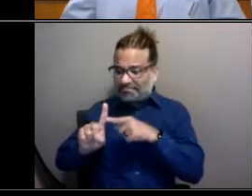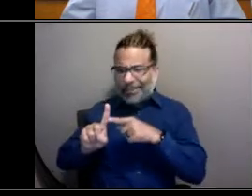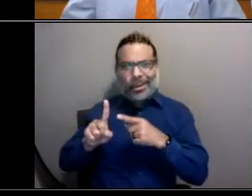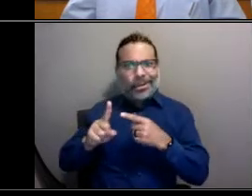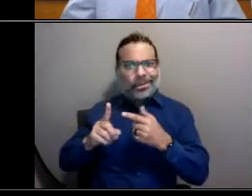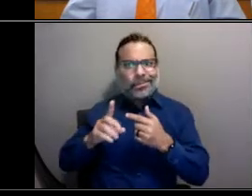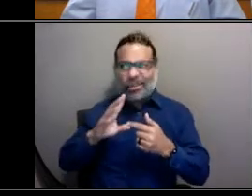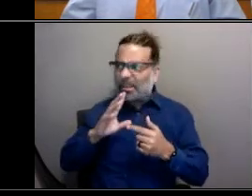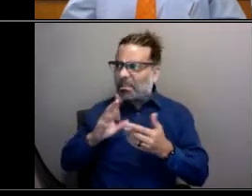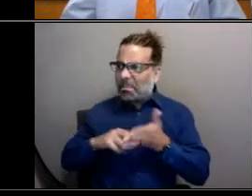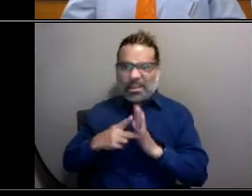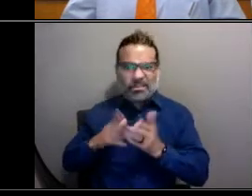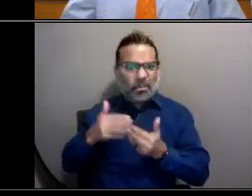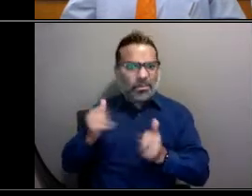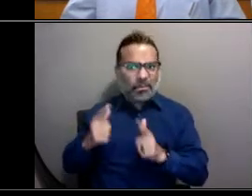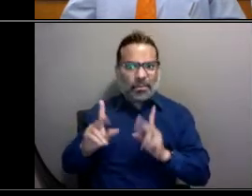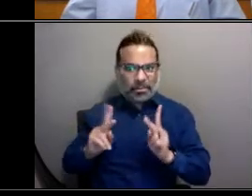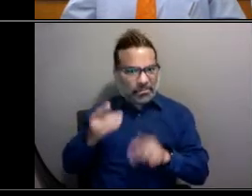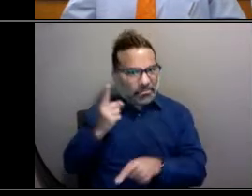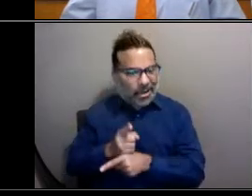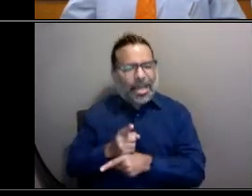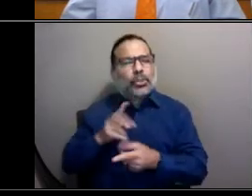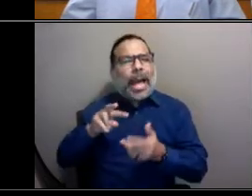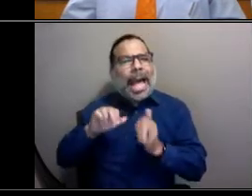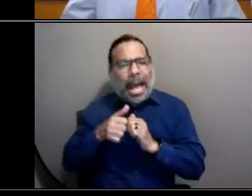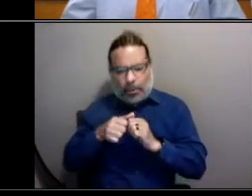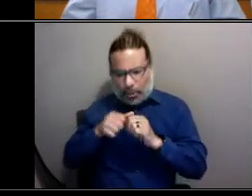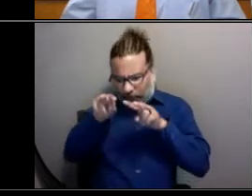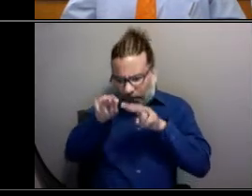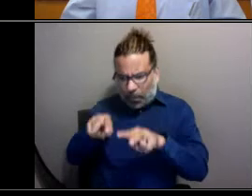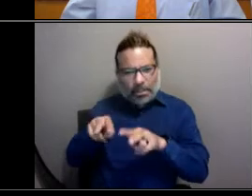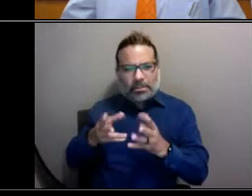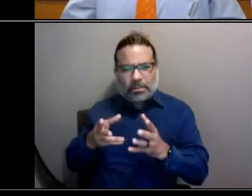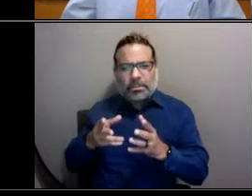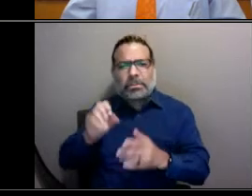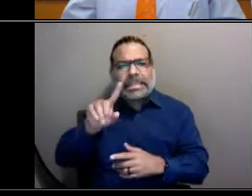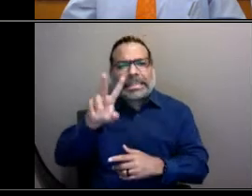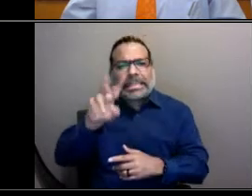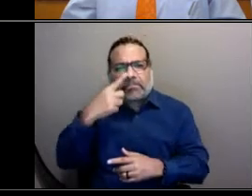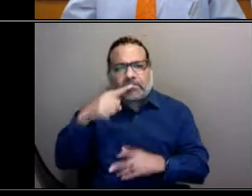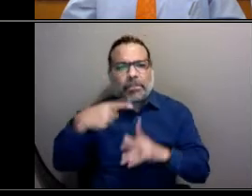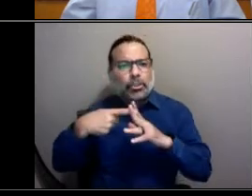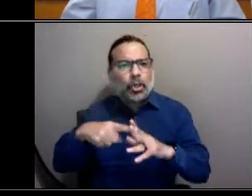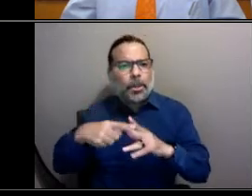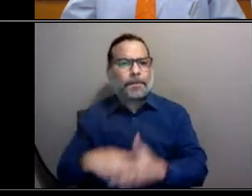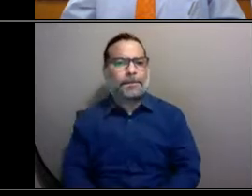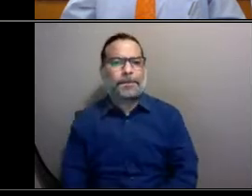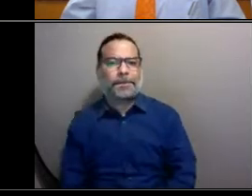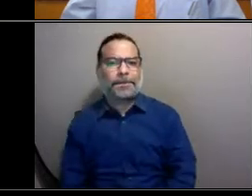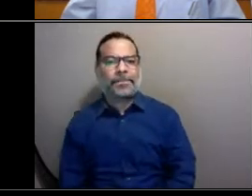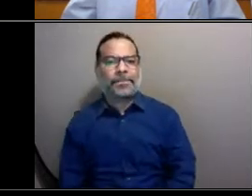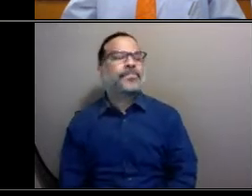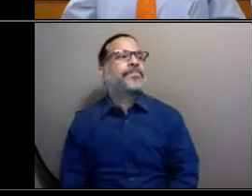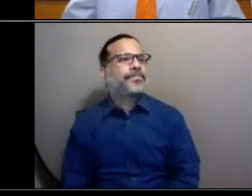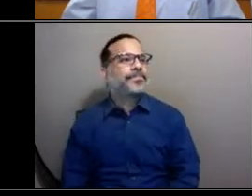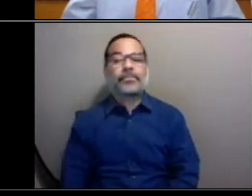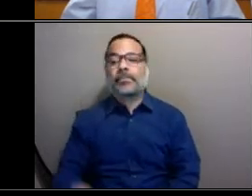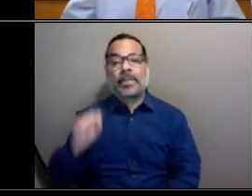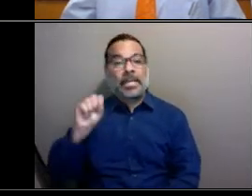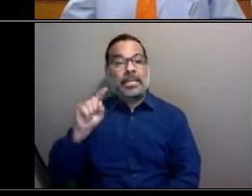So how do you all maintain that focus? And if you wouldn't mind, Steve, getting started. Well, I think a lot of it